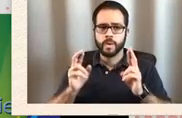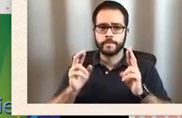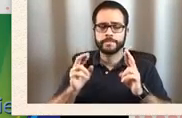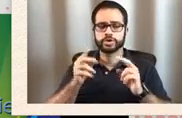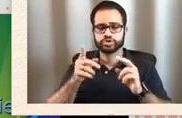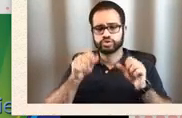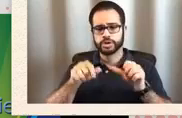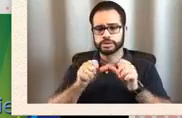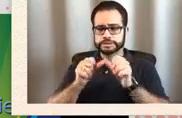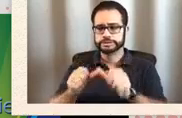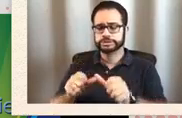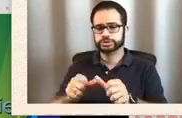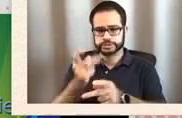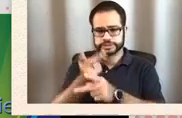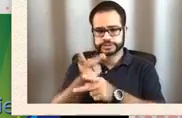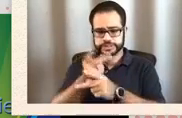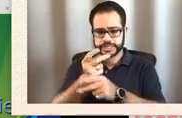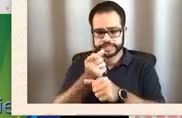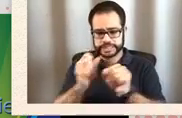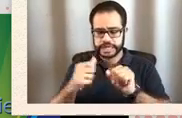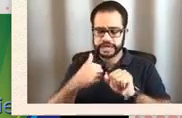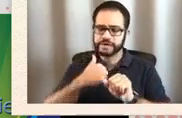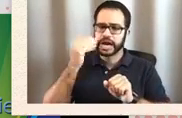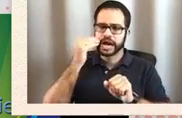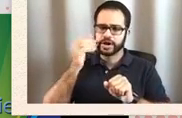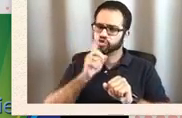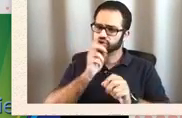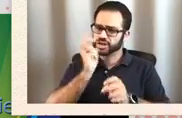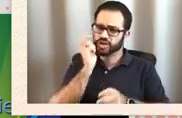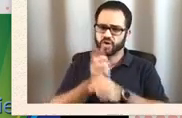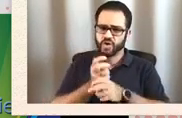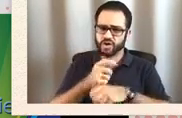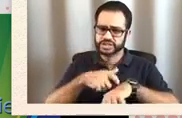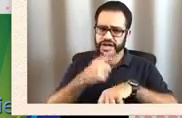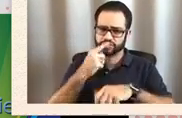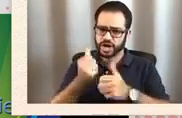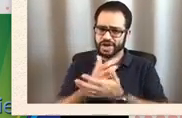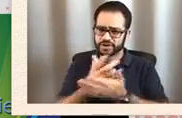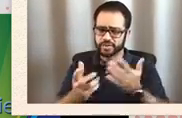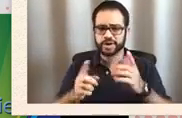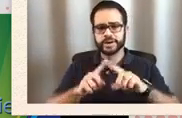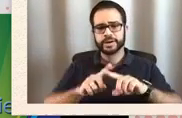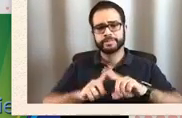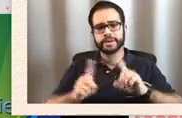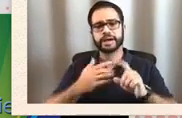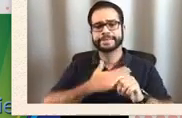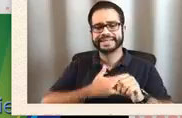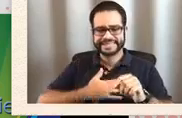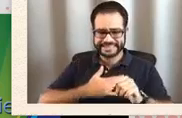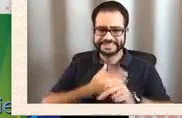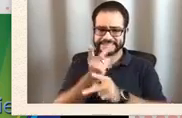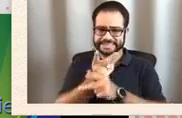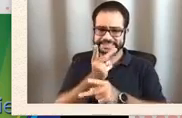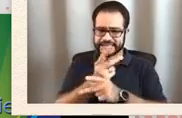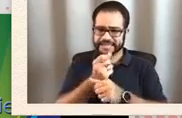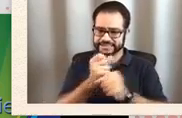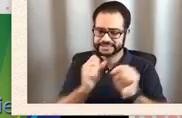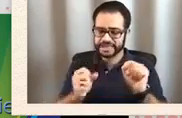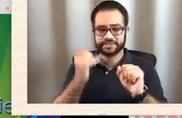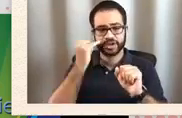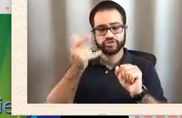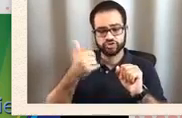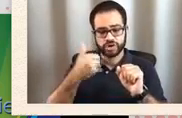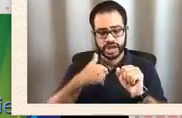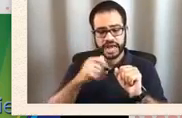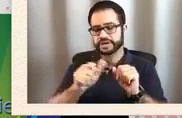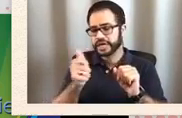stay safe. I know that these are hard times for everybody, but please stay safe. And again, if you have questions,